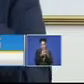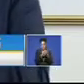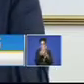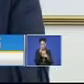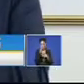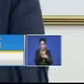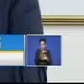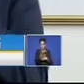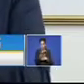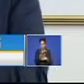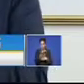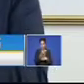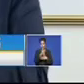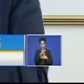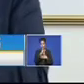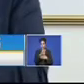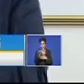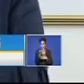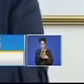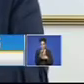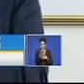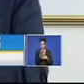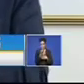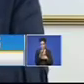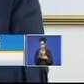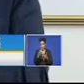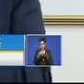not pertinent today, because